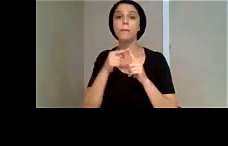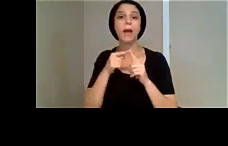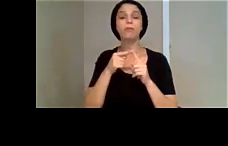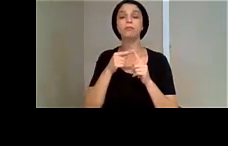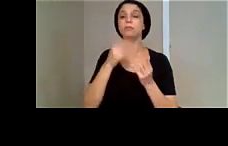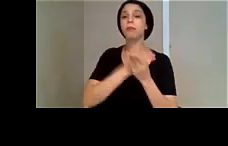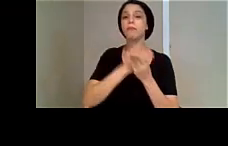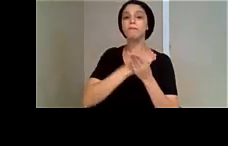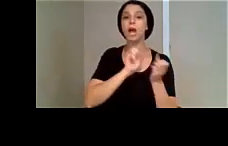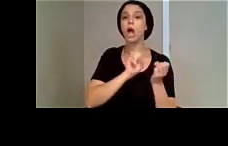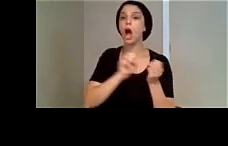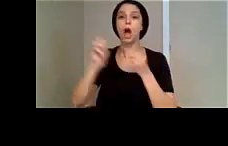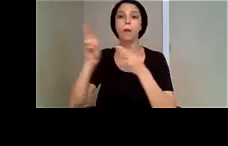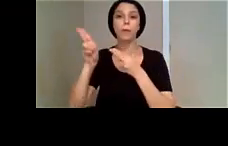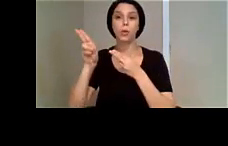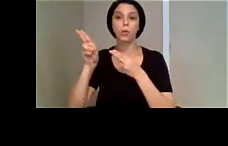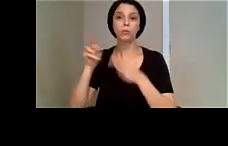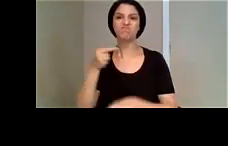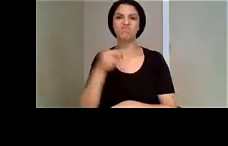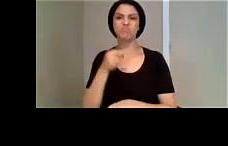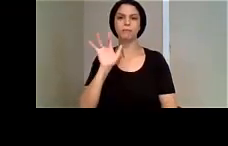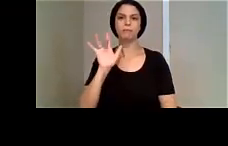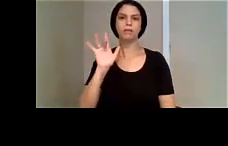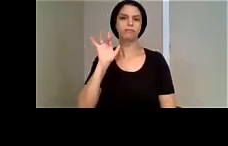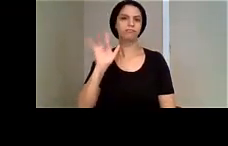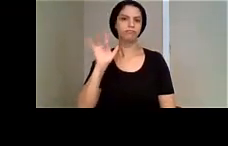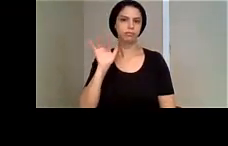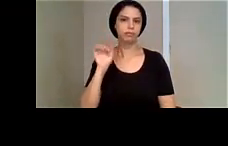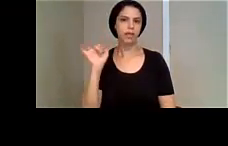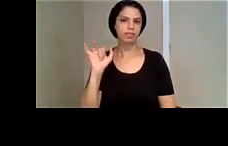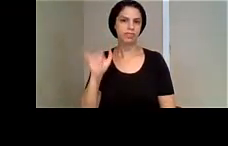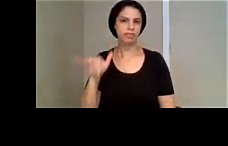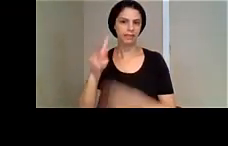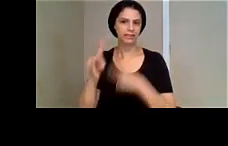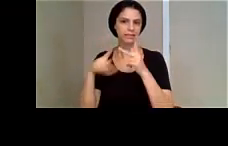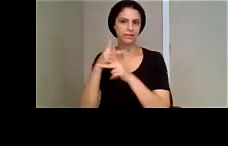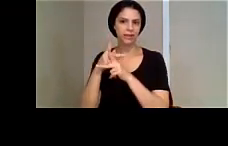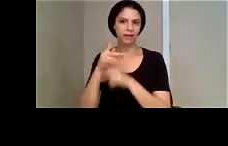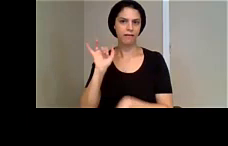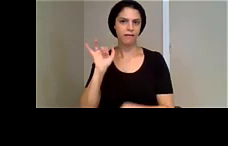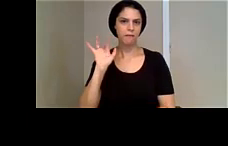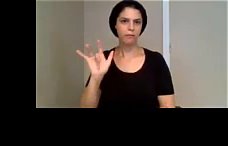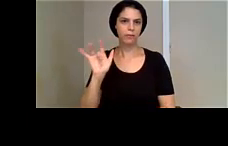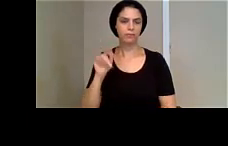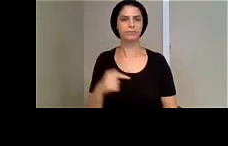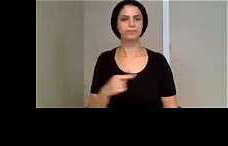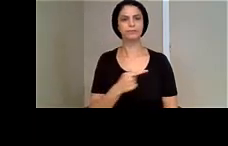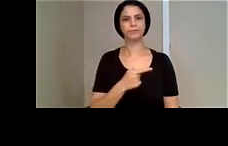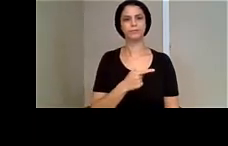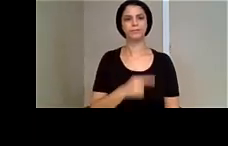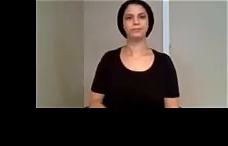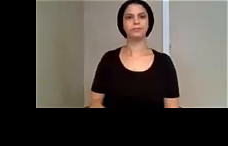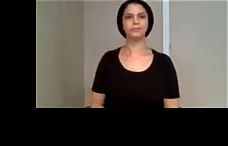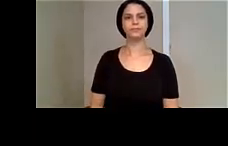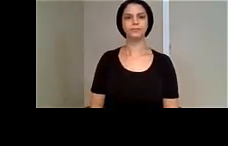of an assignment. So I'm going to select that file upload parent webinar demo assignment.